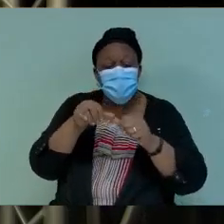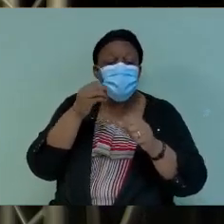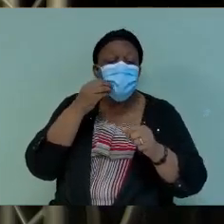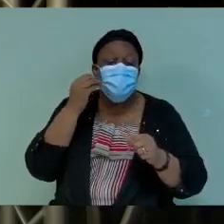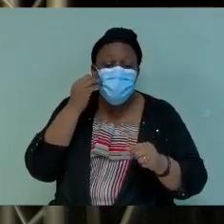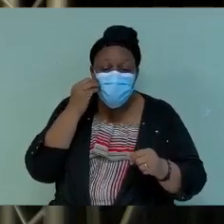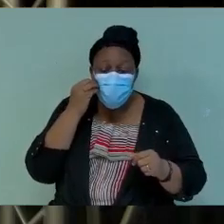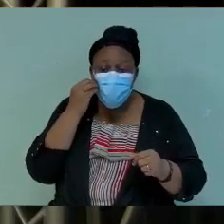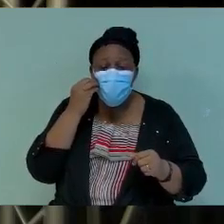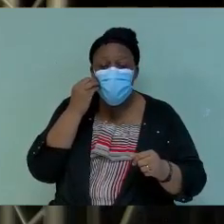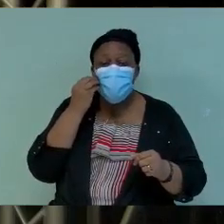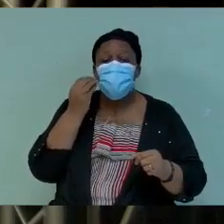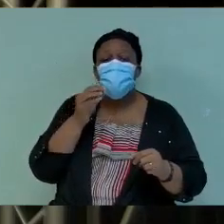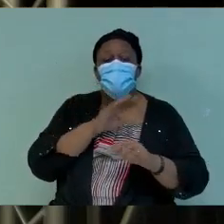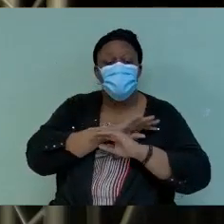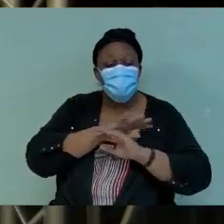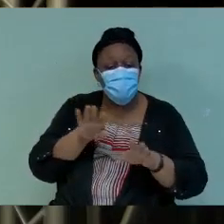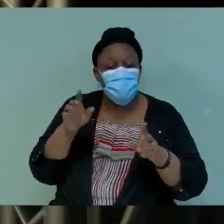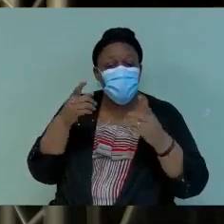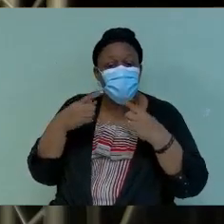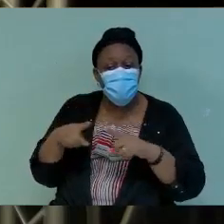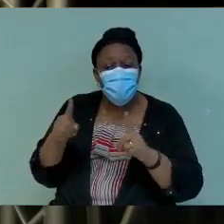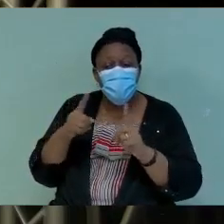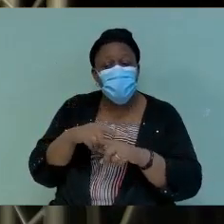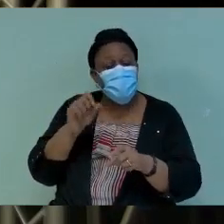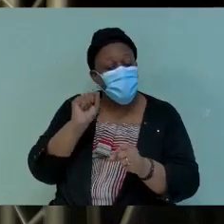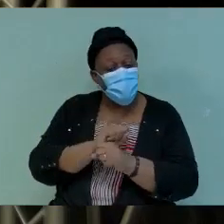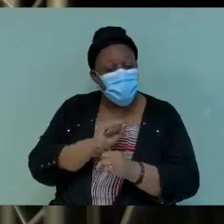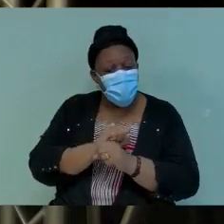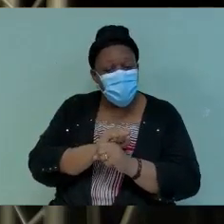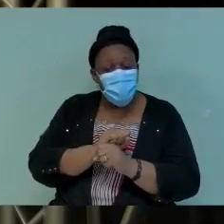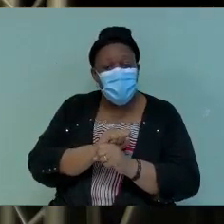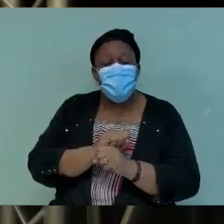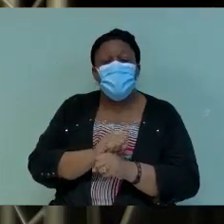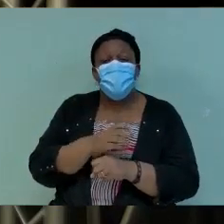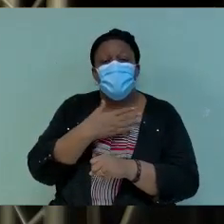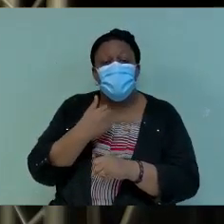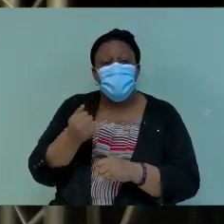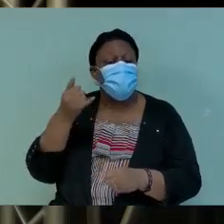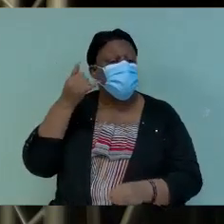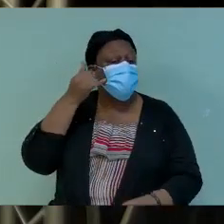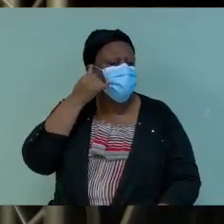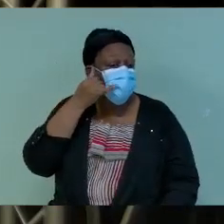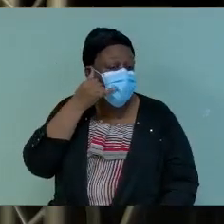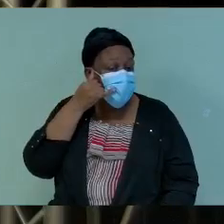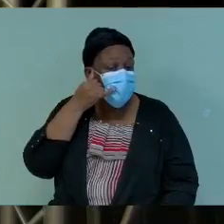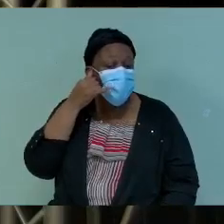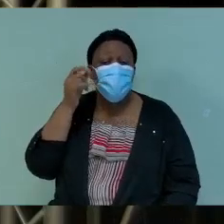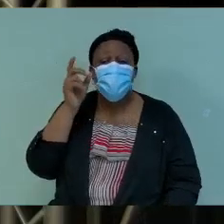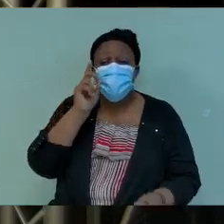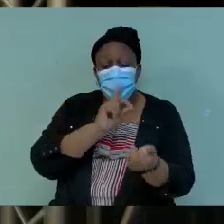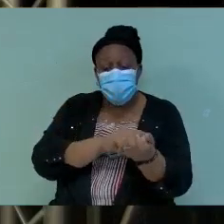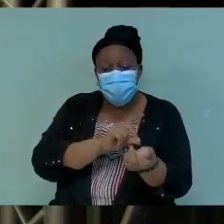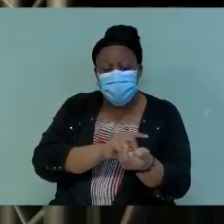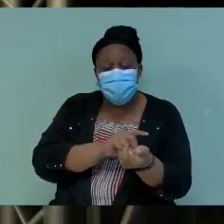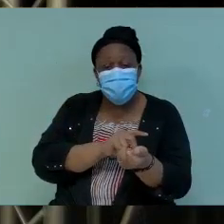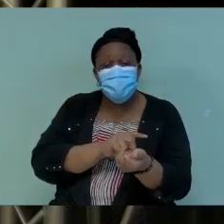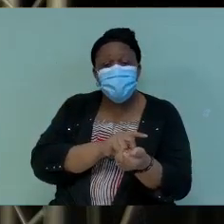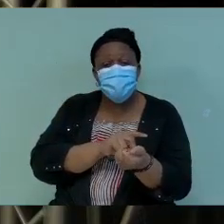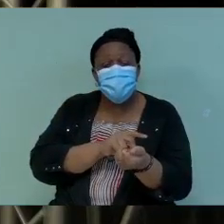home. Do not go to work. And we recommend that you call your regular healthcare